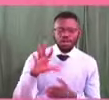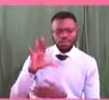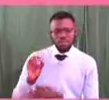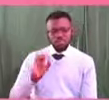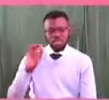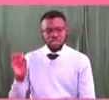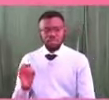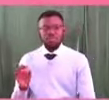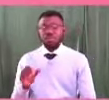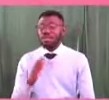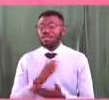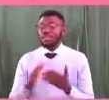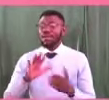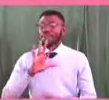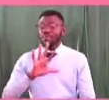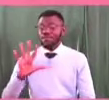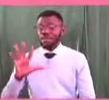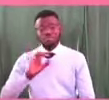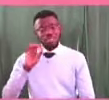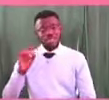some are at 55%.